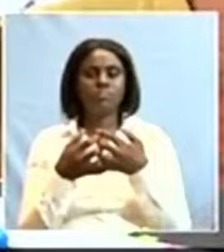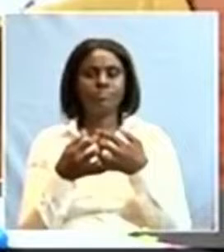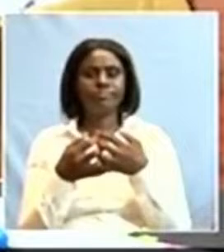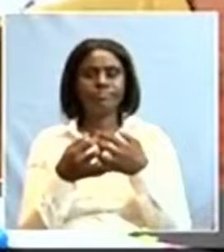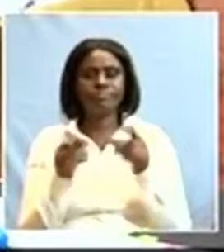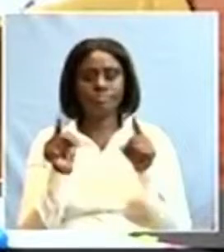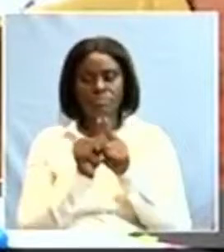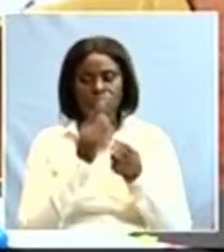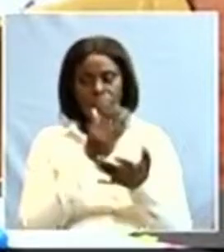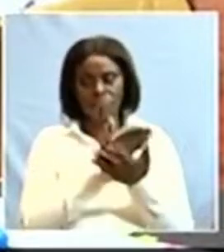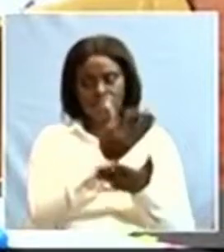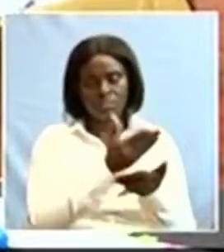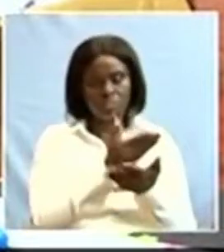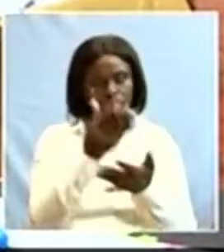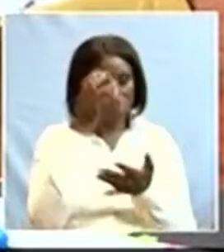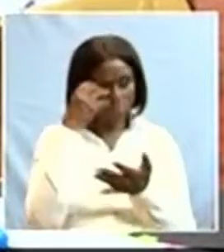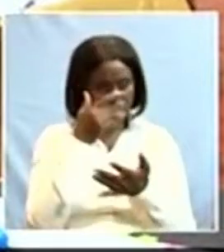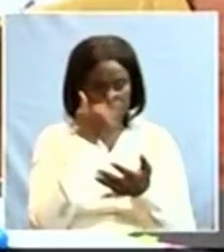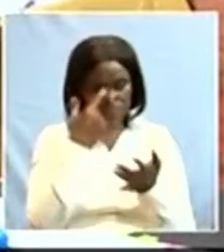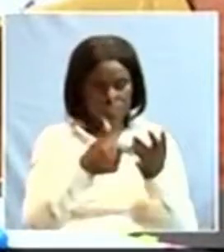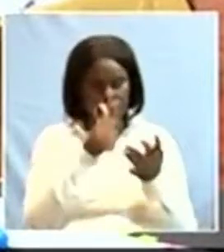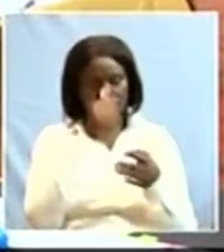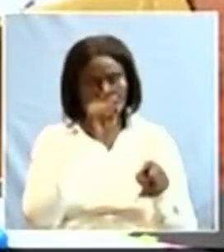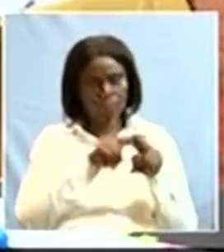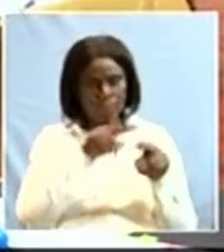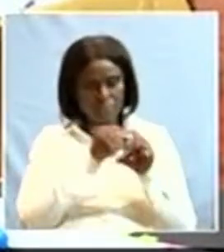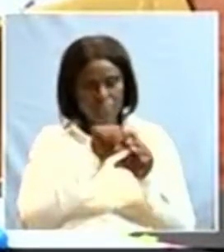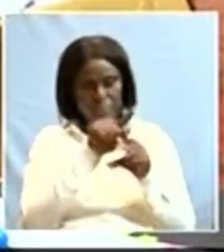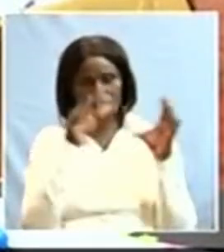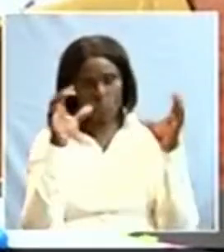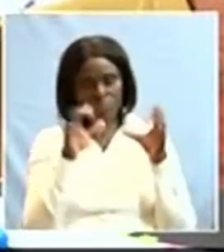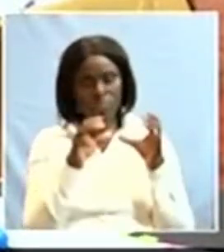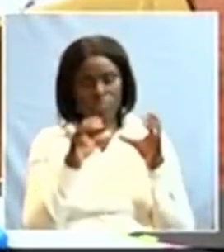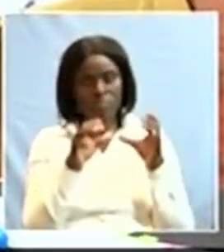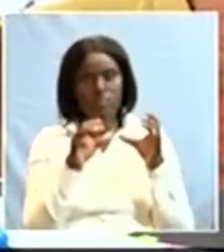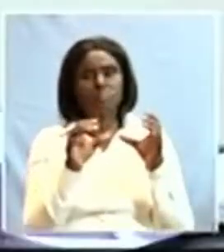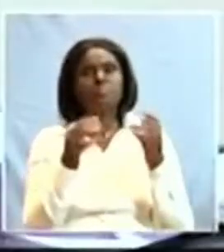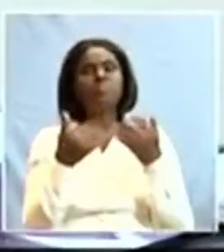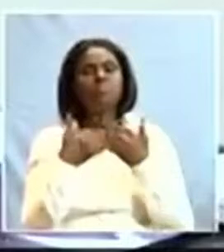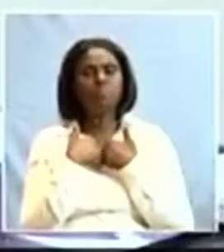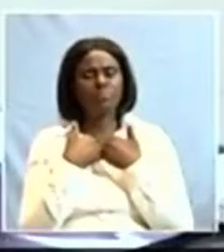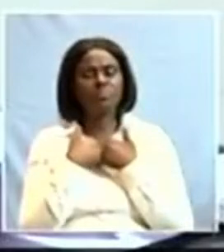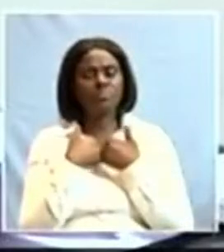even procurement officer supposed to have sat on that committee. Do we have